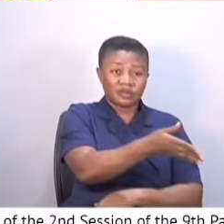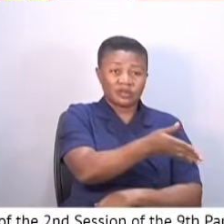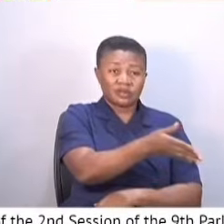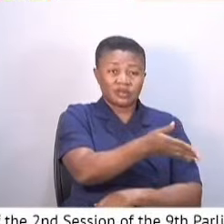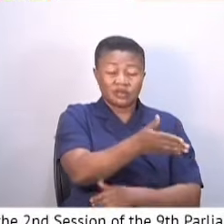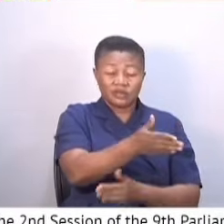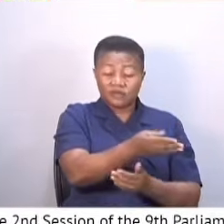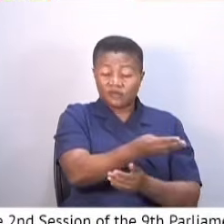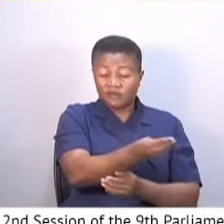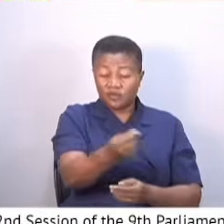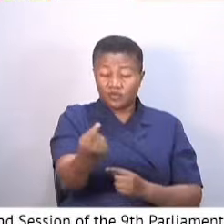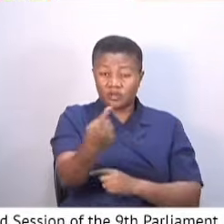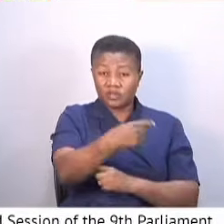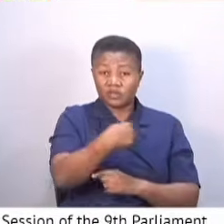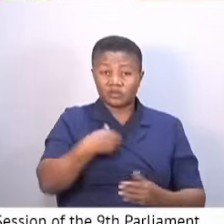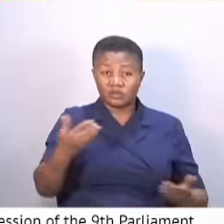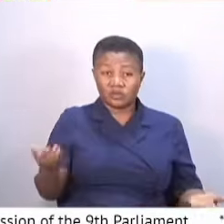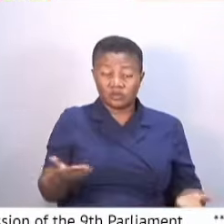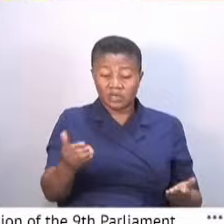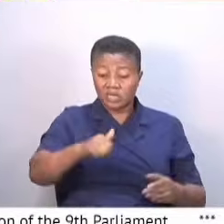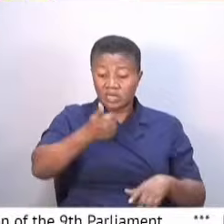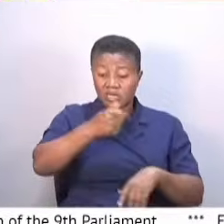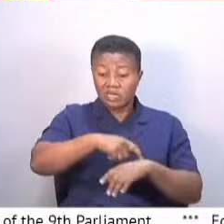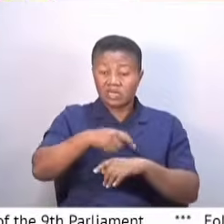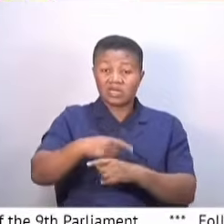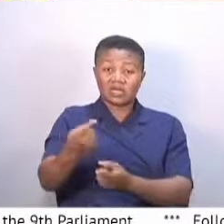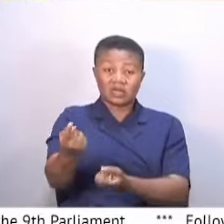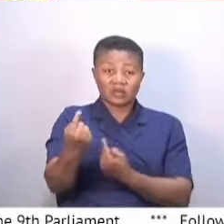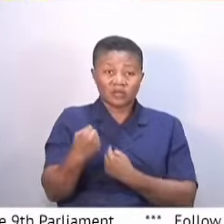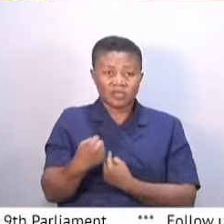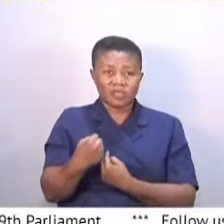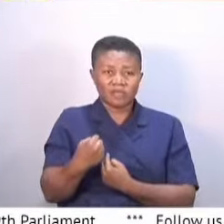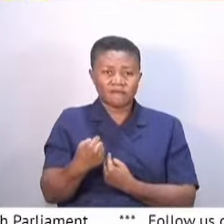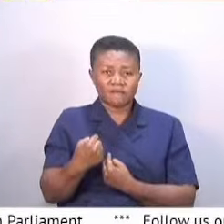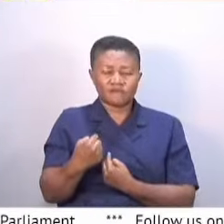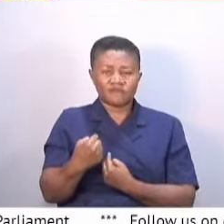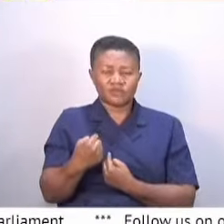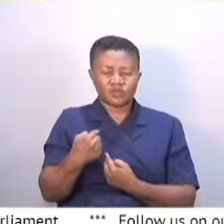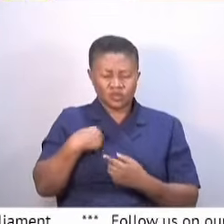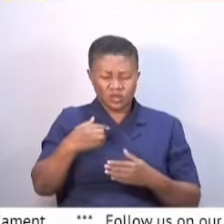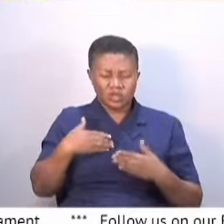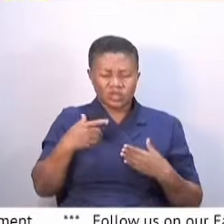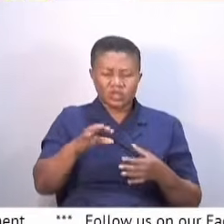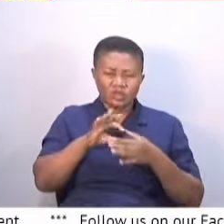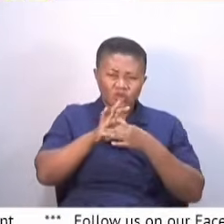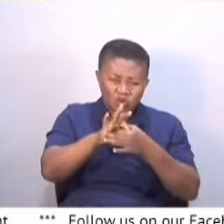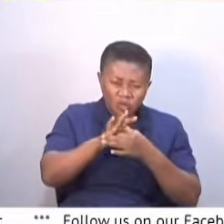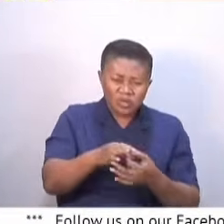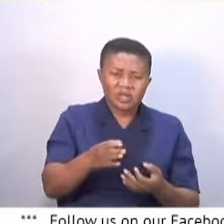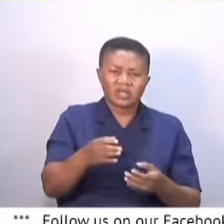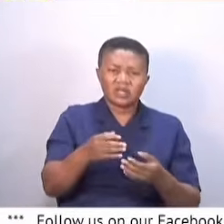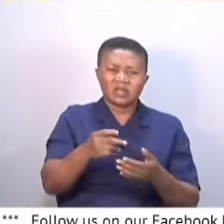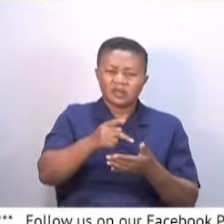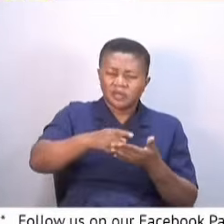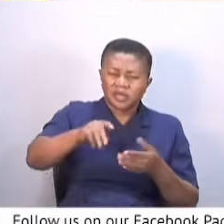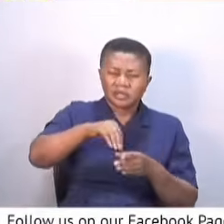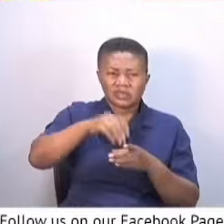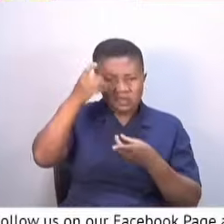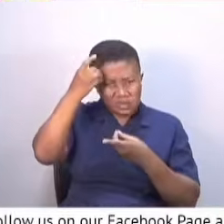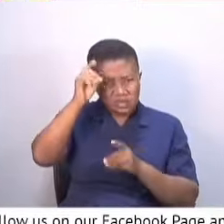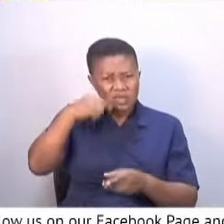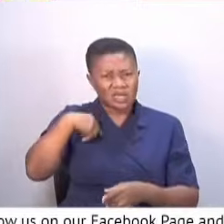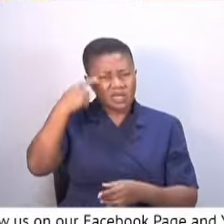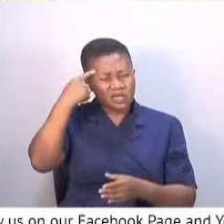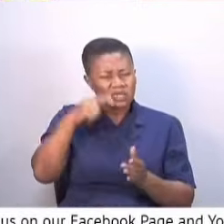few days that we are here, that anytime they come, they cooperate, they take part in decisions, and I think that